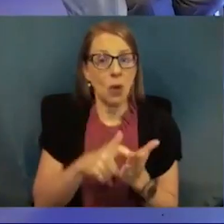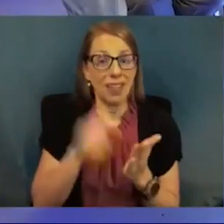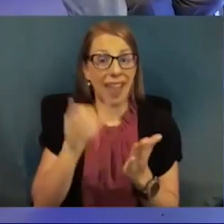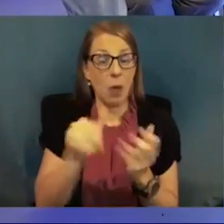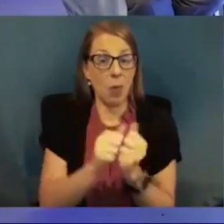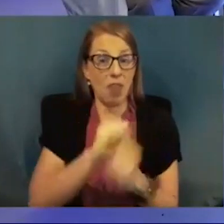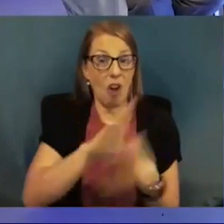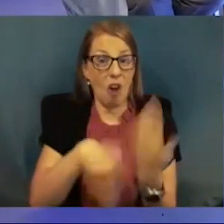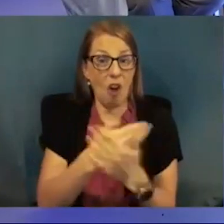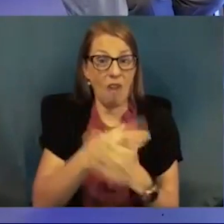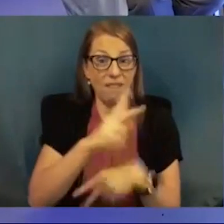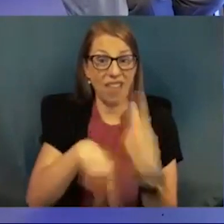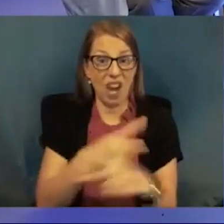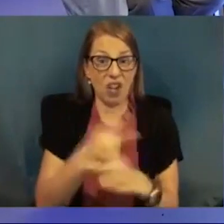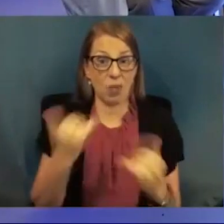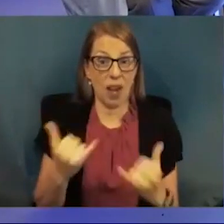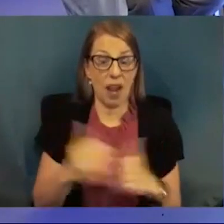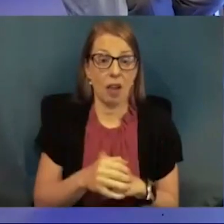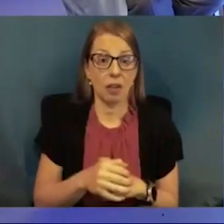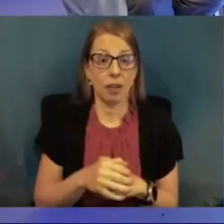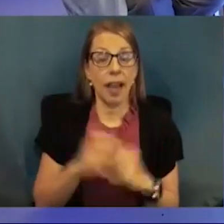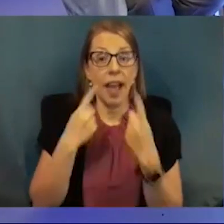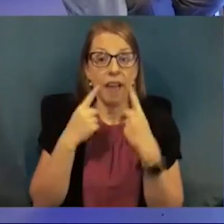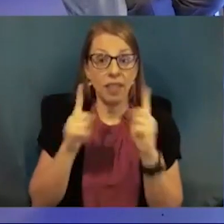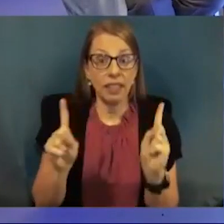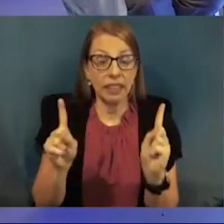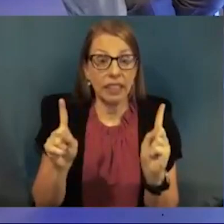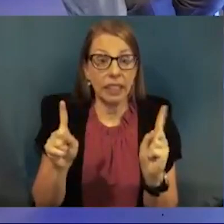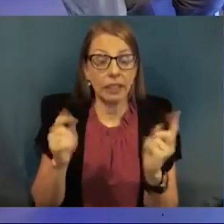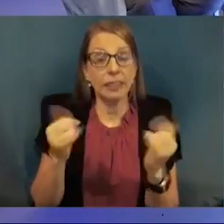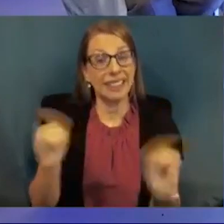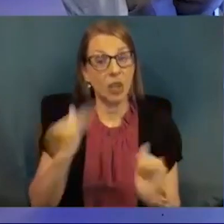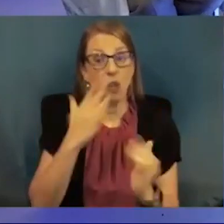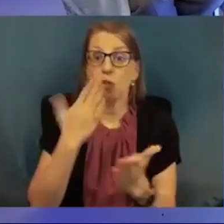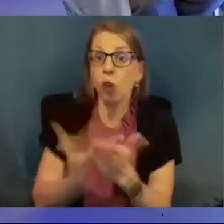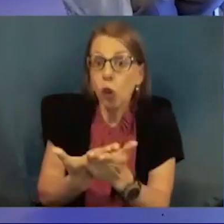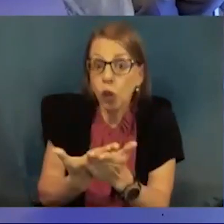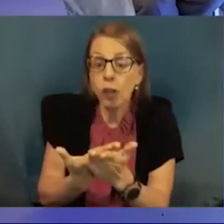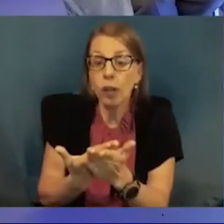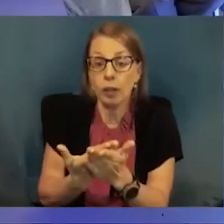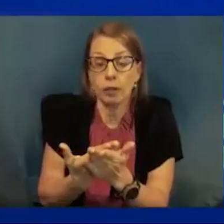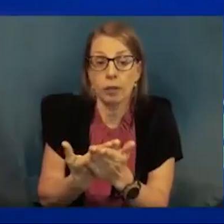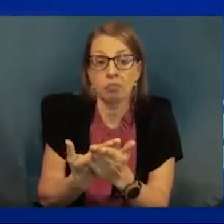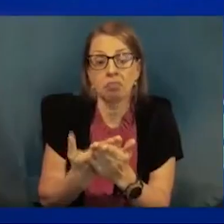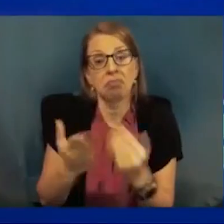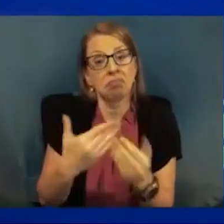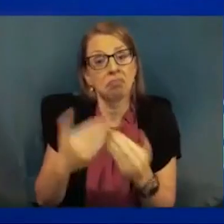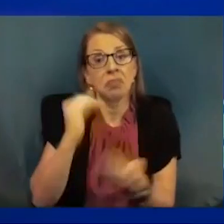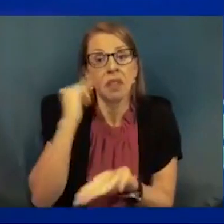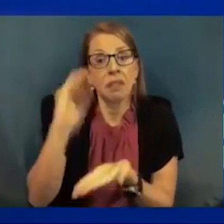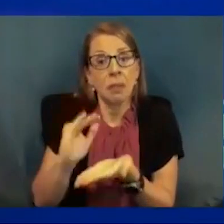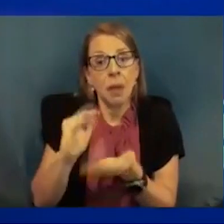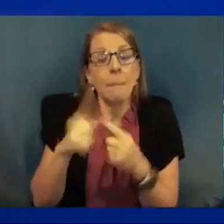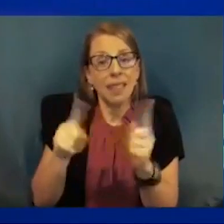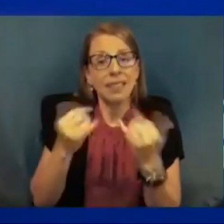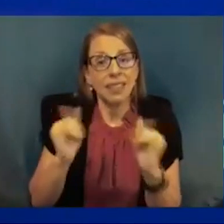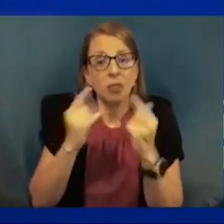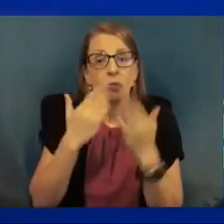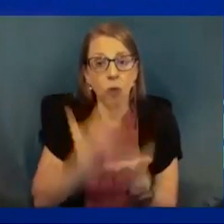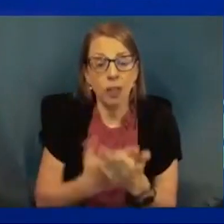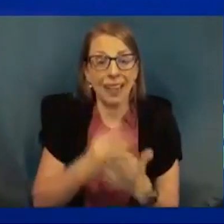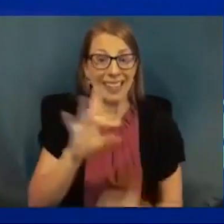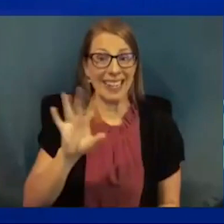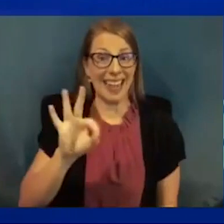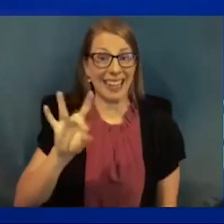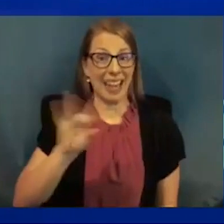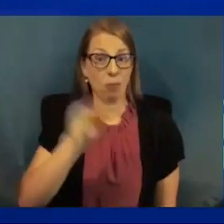is reduced, but it's still really good against the Delta virus with the vaccination. Remember, we have 98% of our deaths since the Delta virus came on